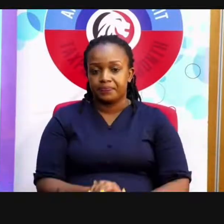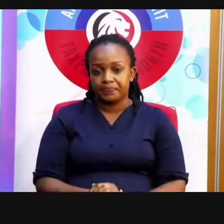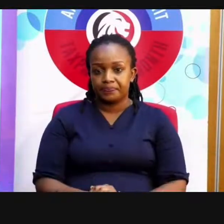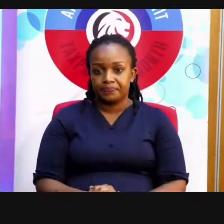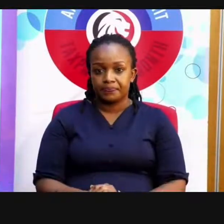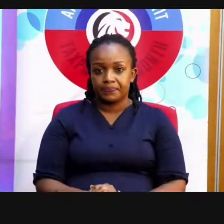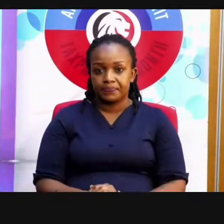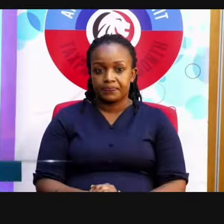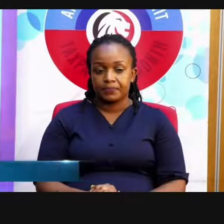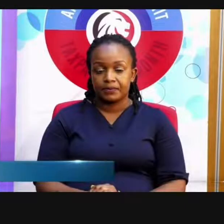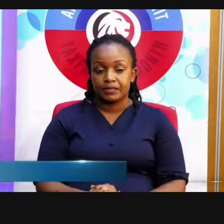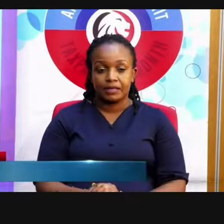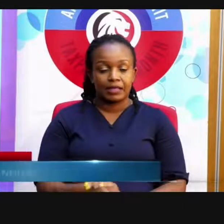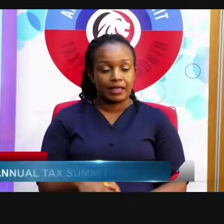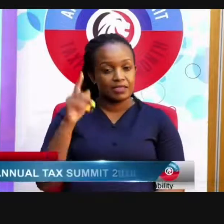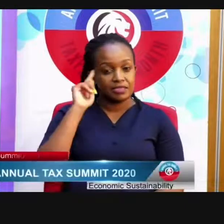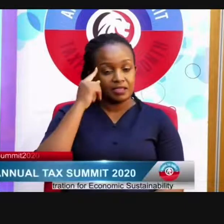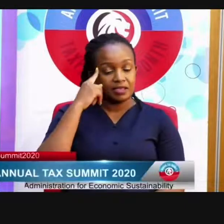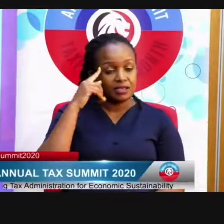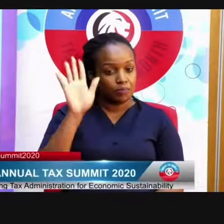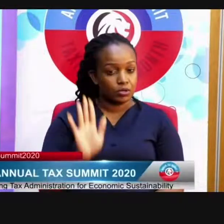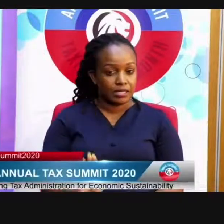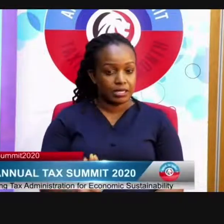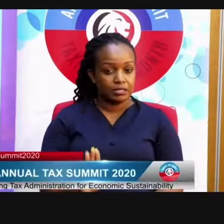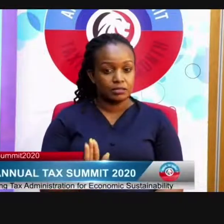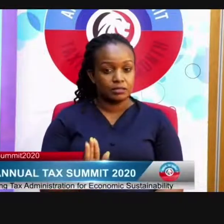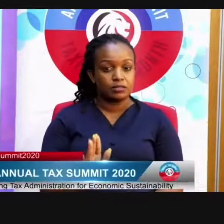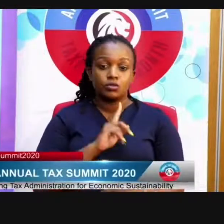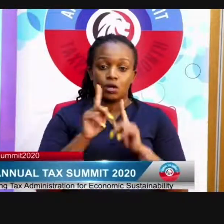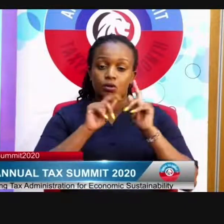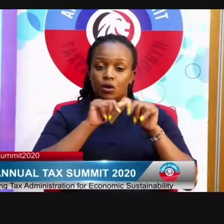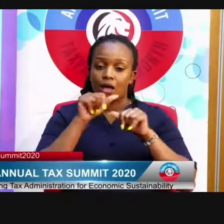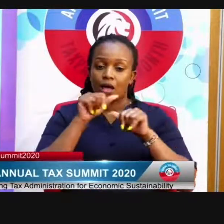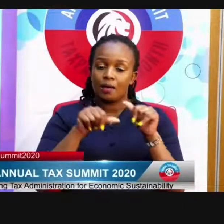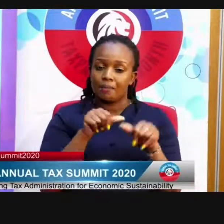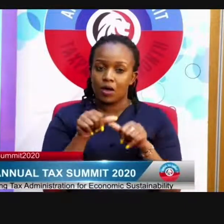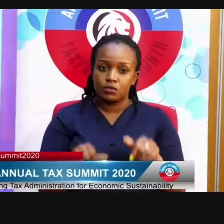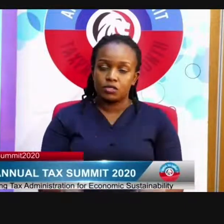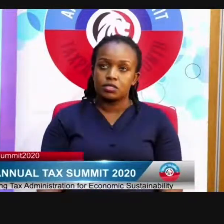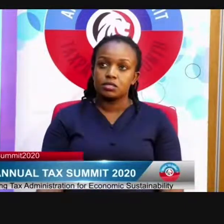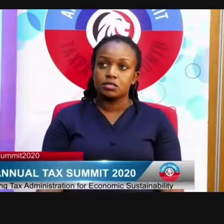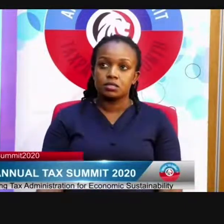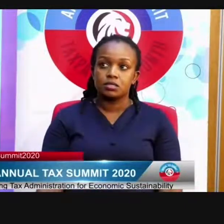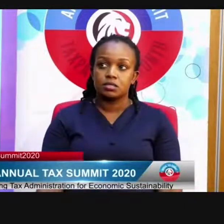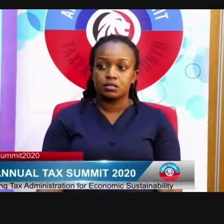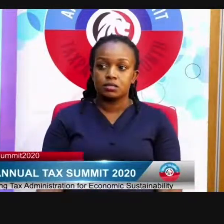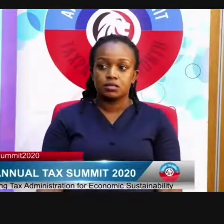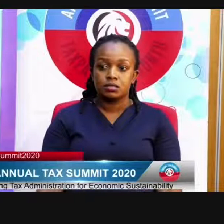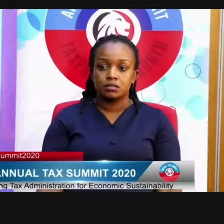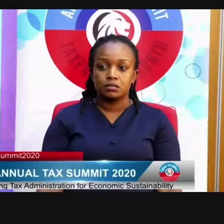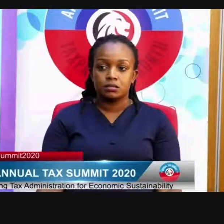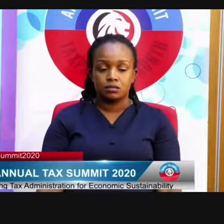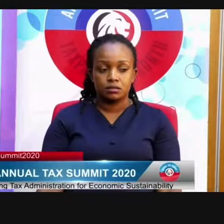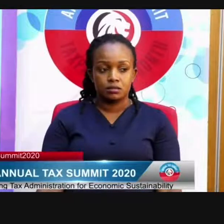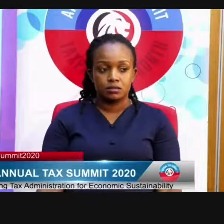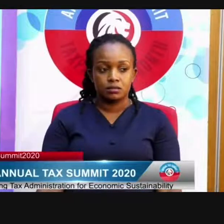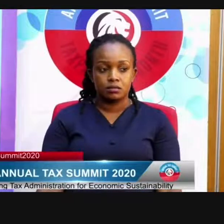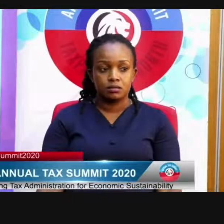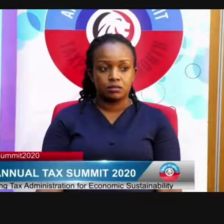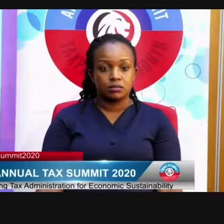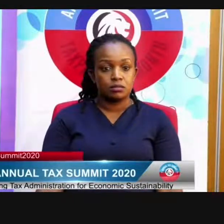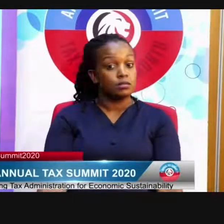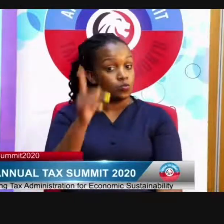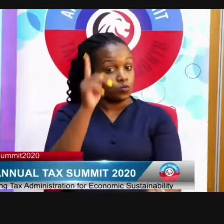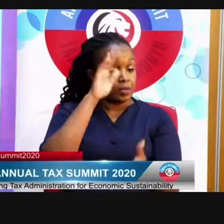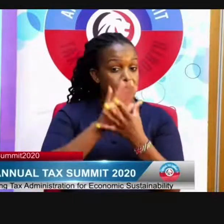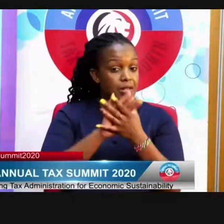to mention the point around, the fact that we believe that there has been an improvement in the